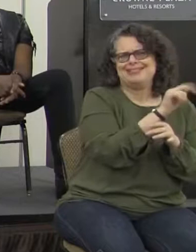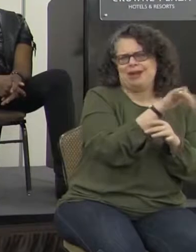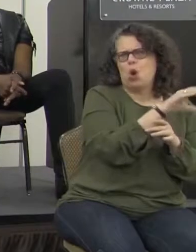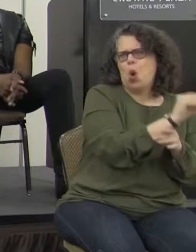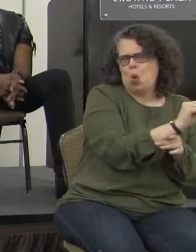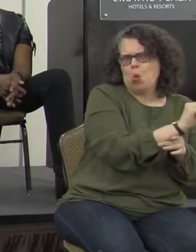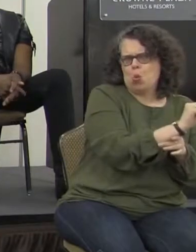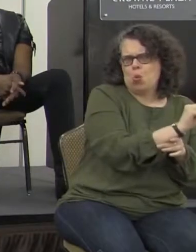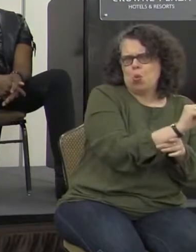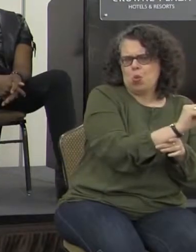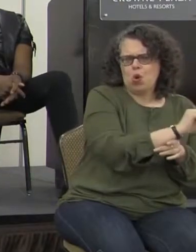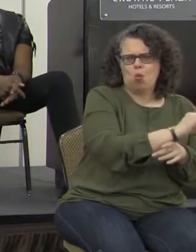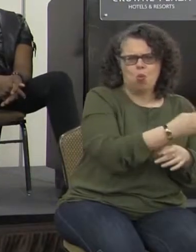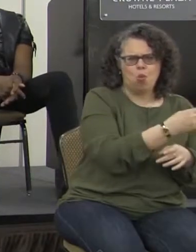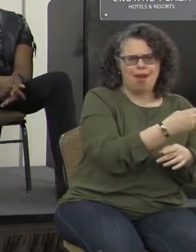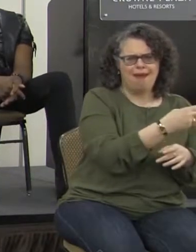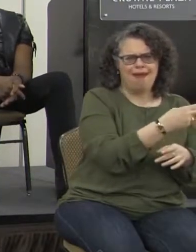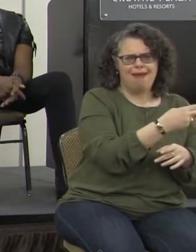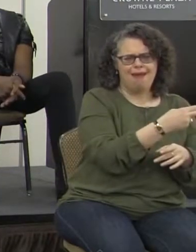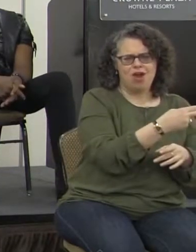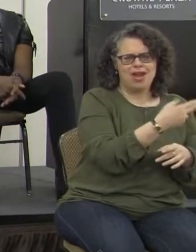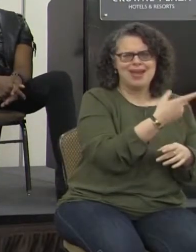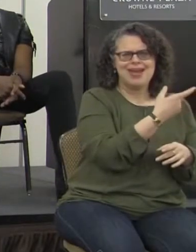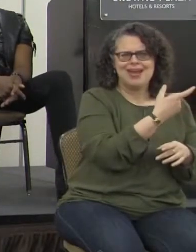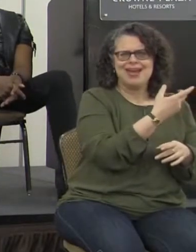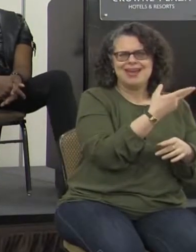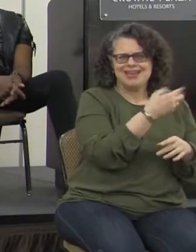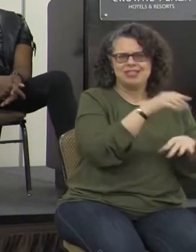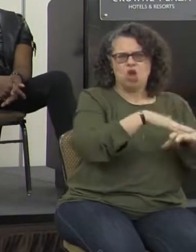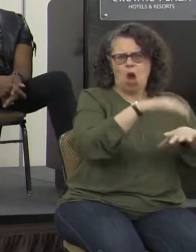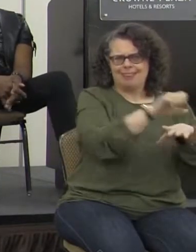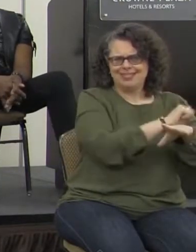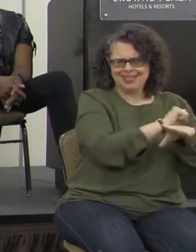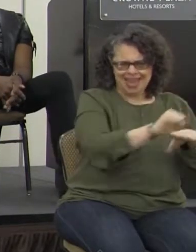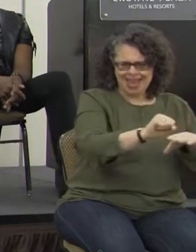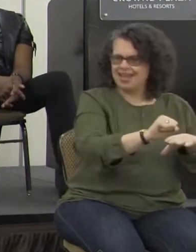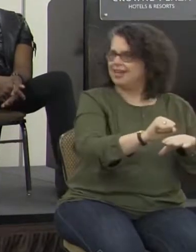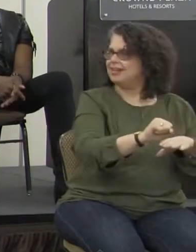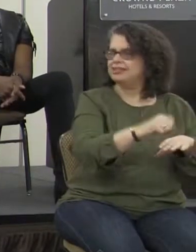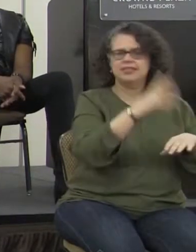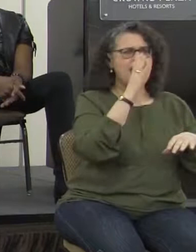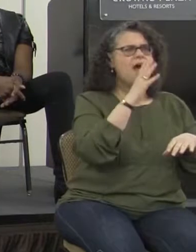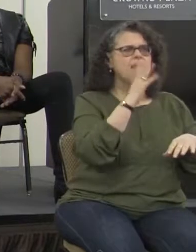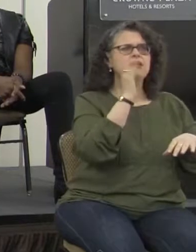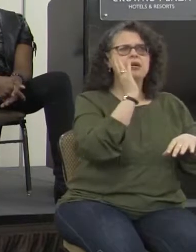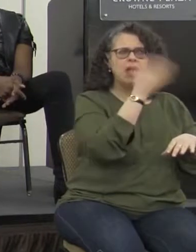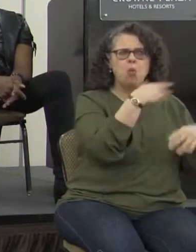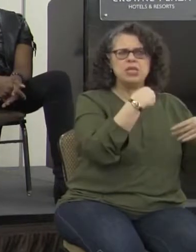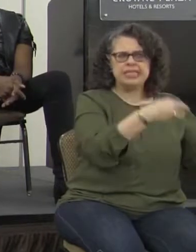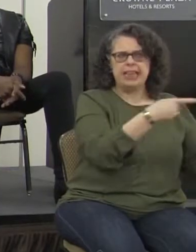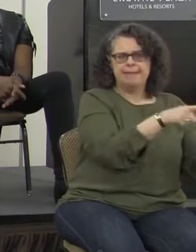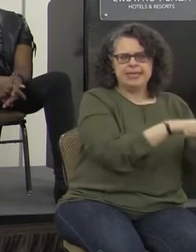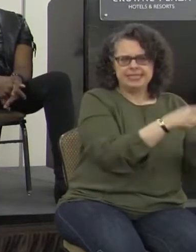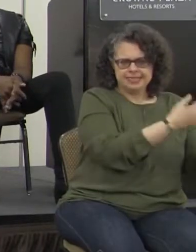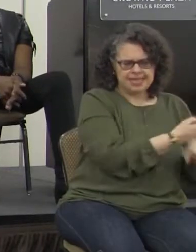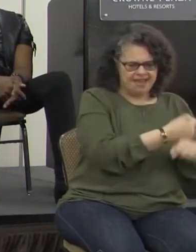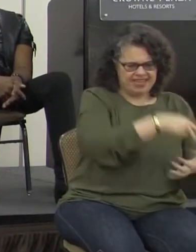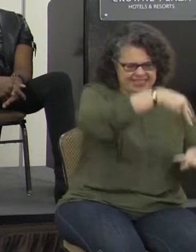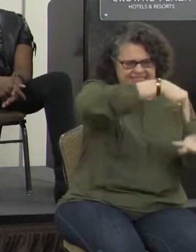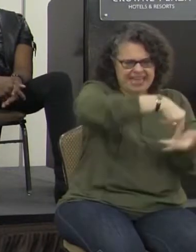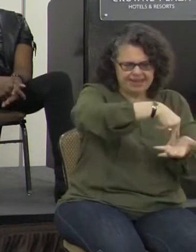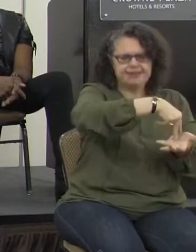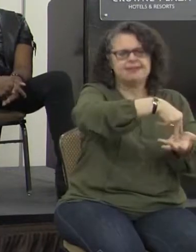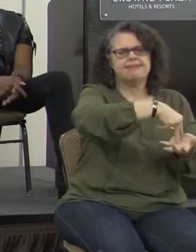where Mead is he's on the stage and he's going to be sold. And he's standing on that